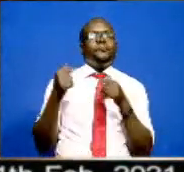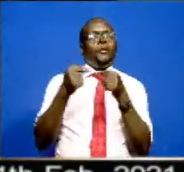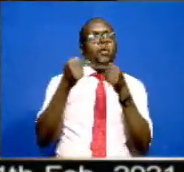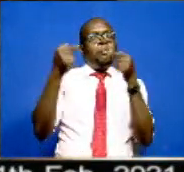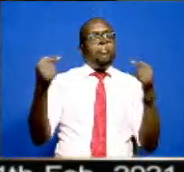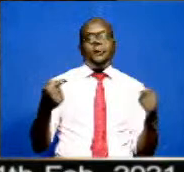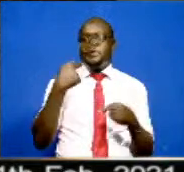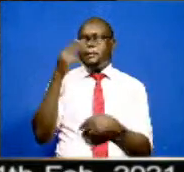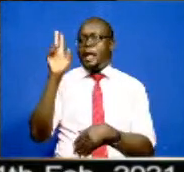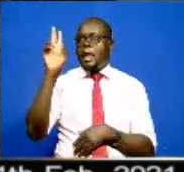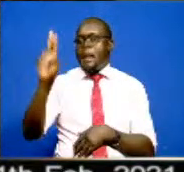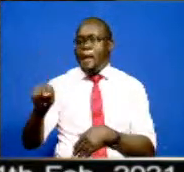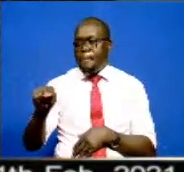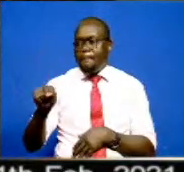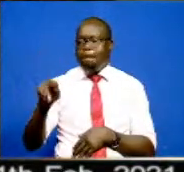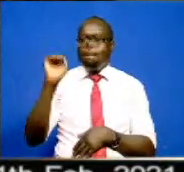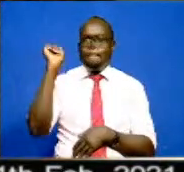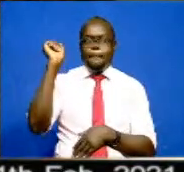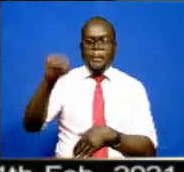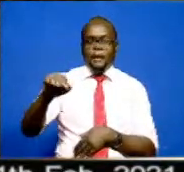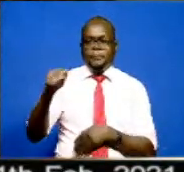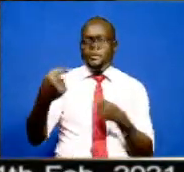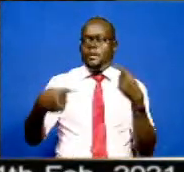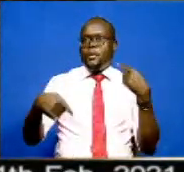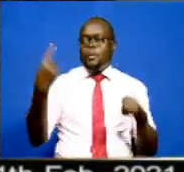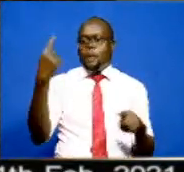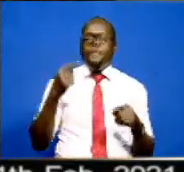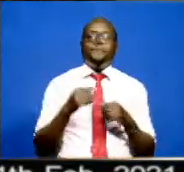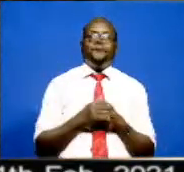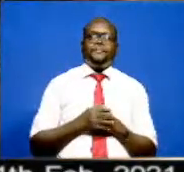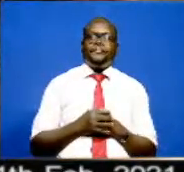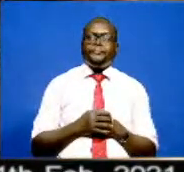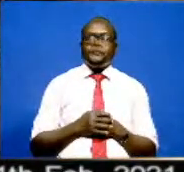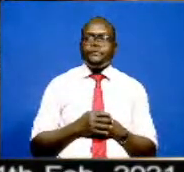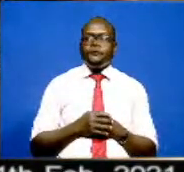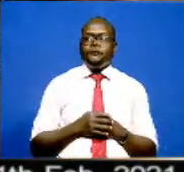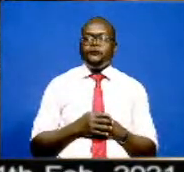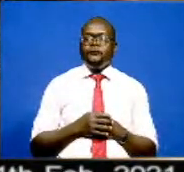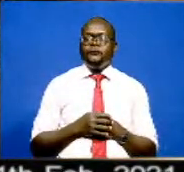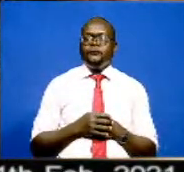As many as contrary opinion say nay. The ayes have it.